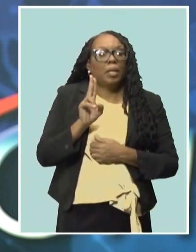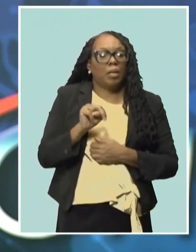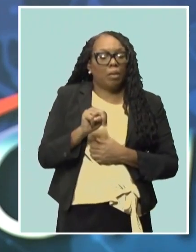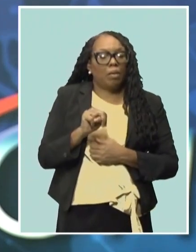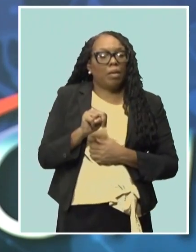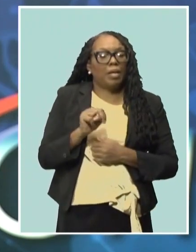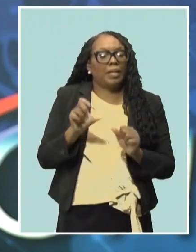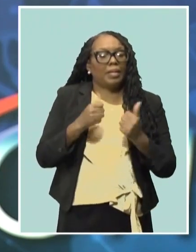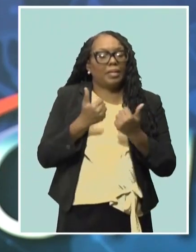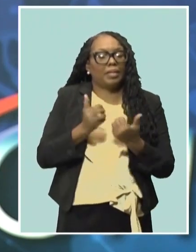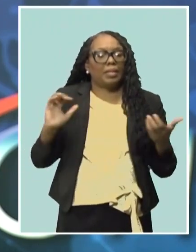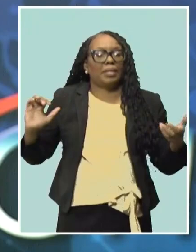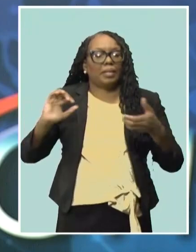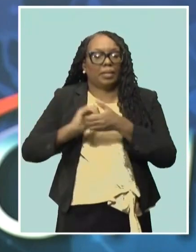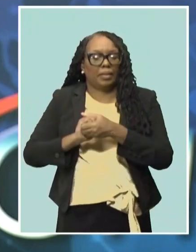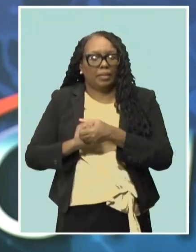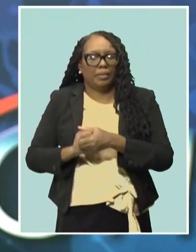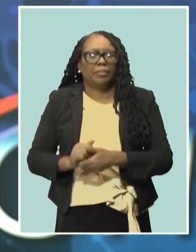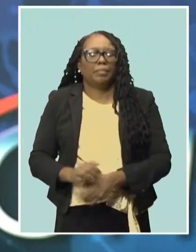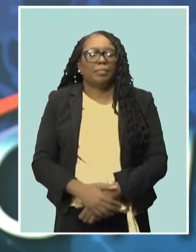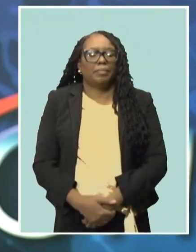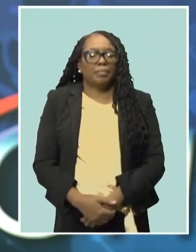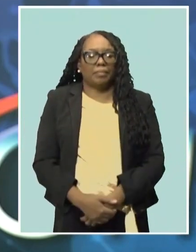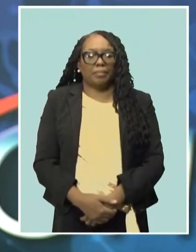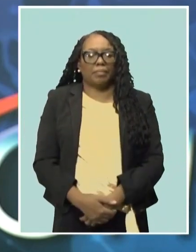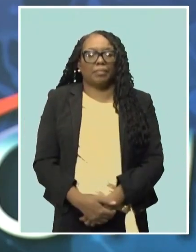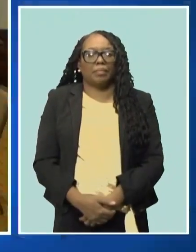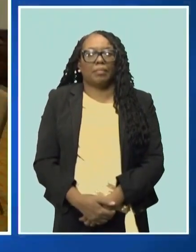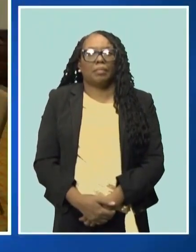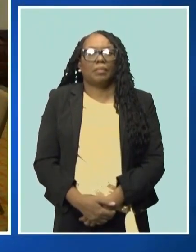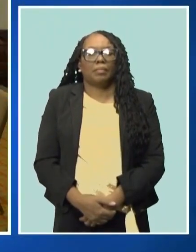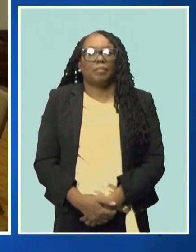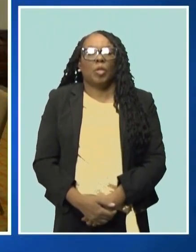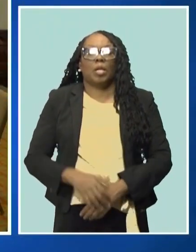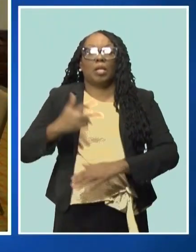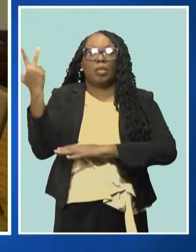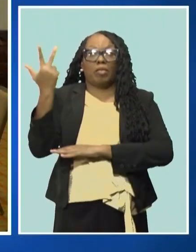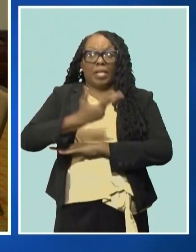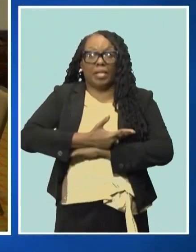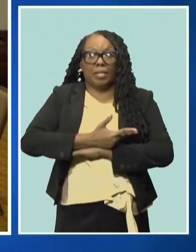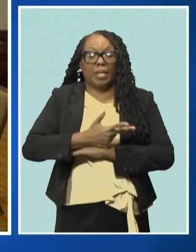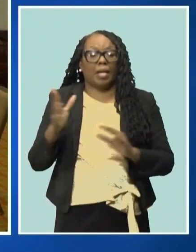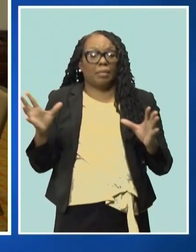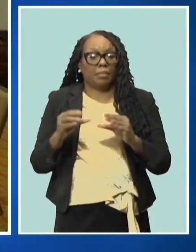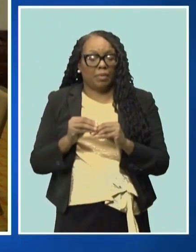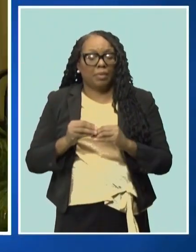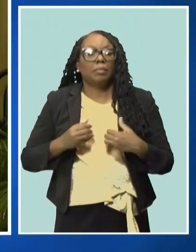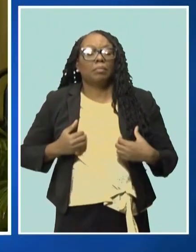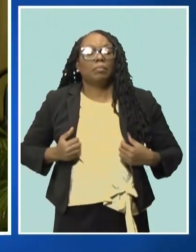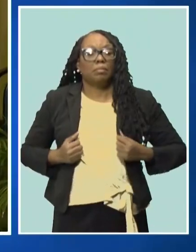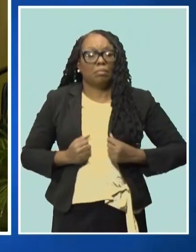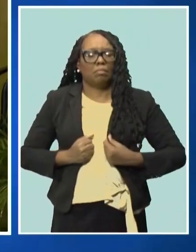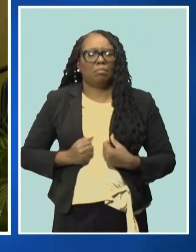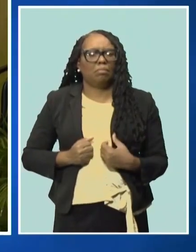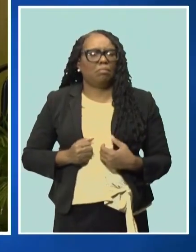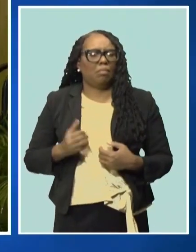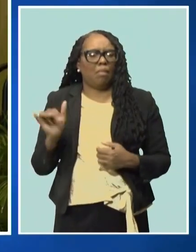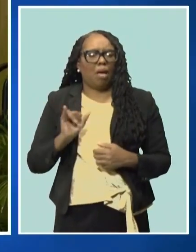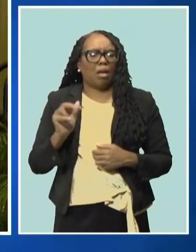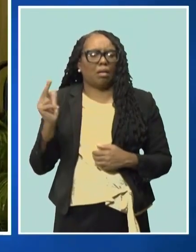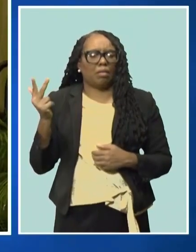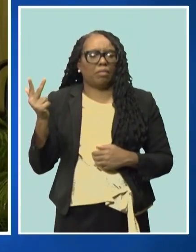Phillips attended and filed this report. The 3-day session seeks to provide participants with an understanding of the challenges